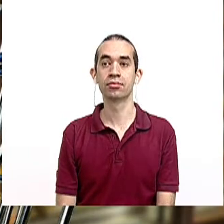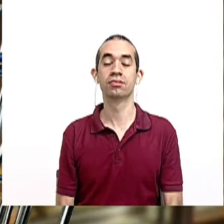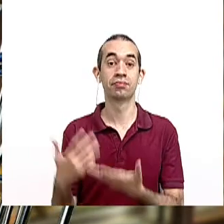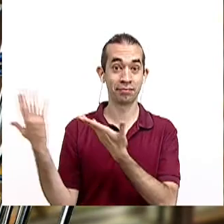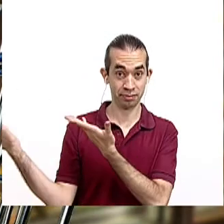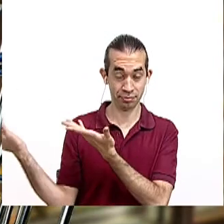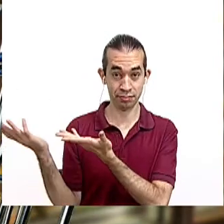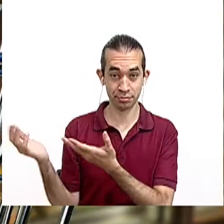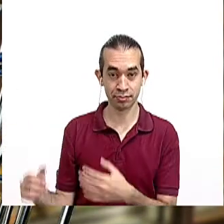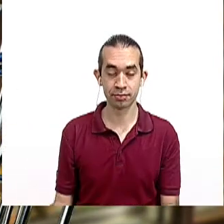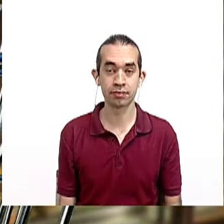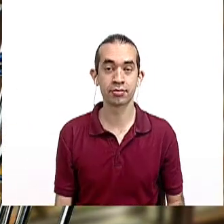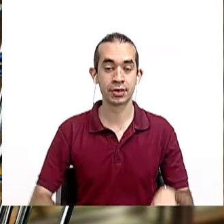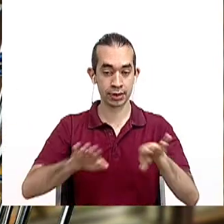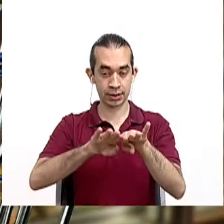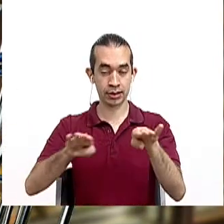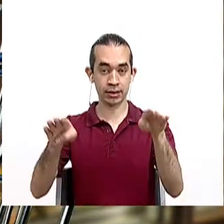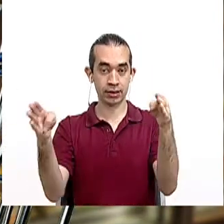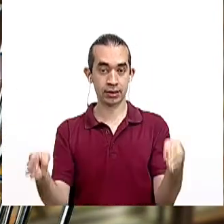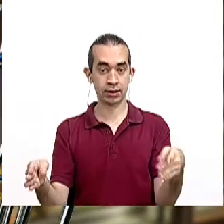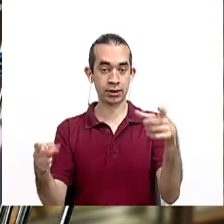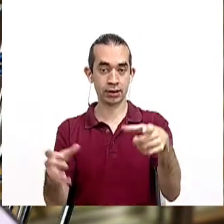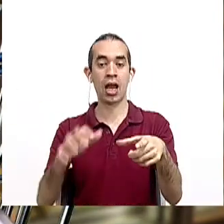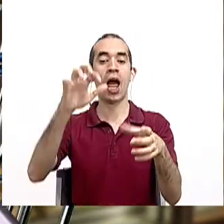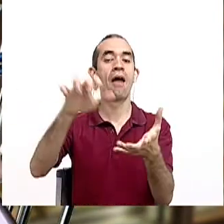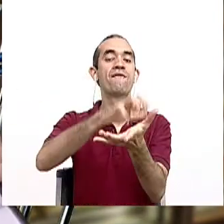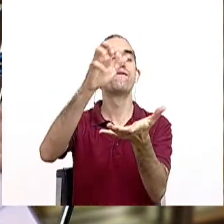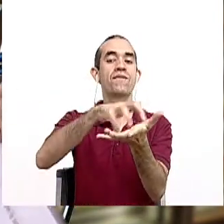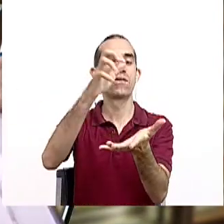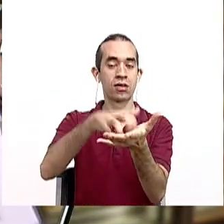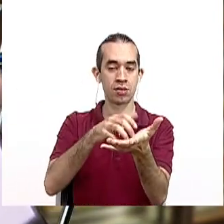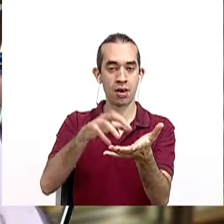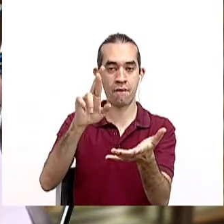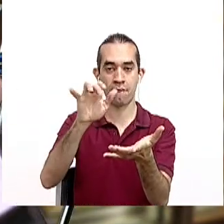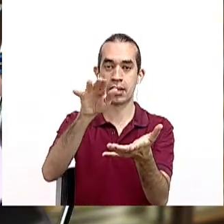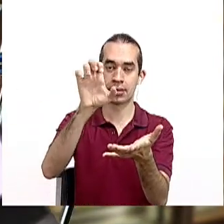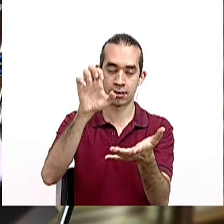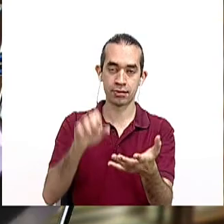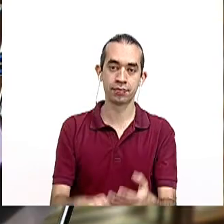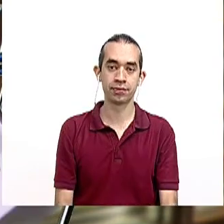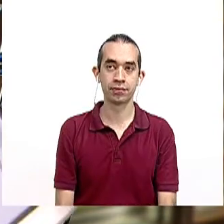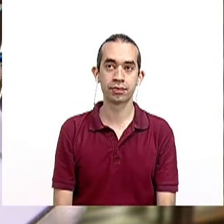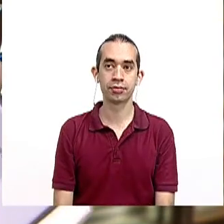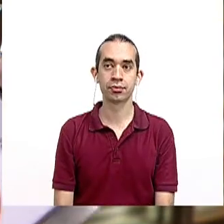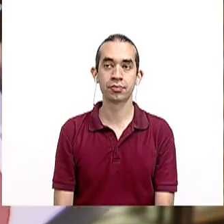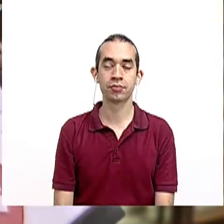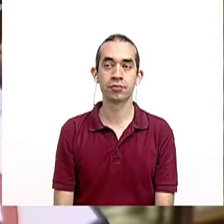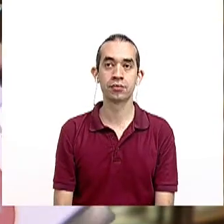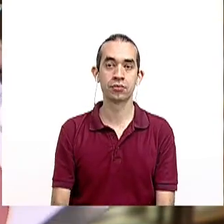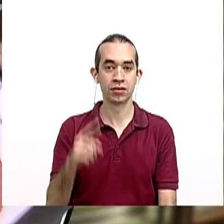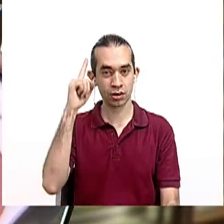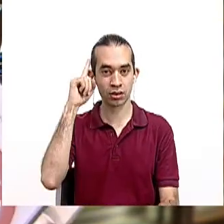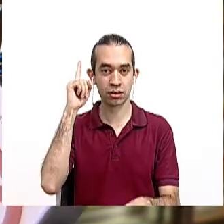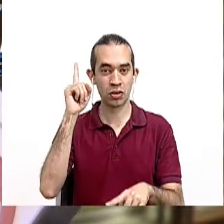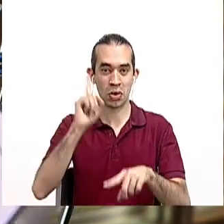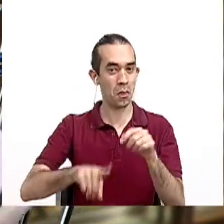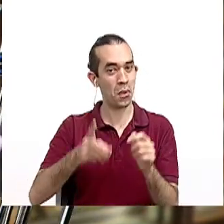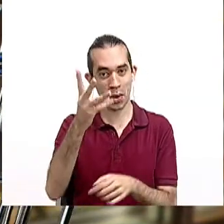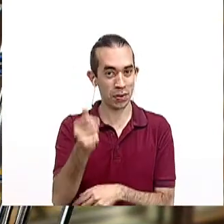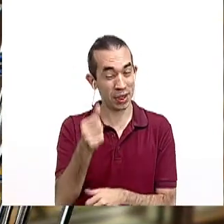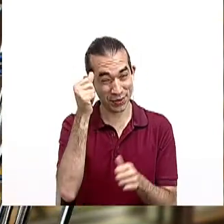There is some rice on the table. Okay, remember that we can count it.